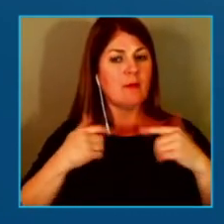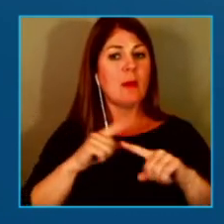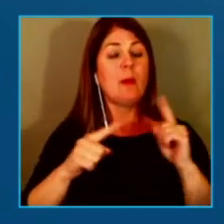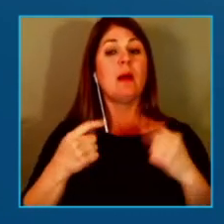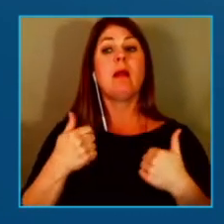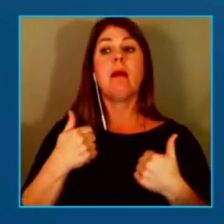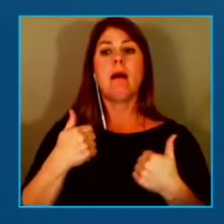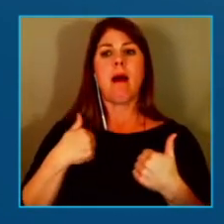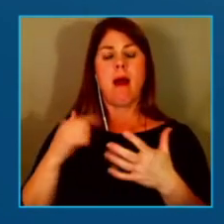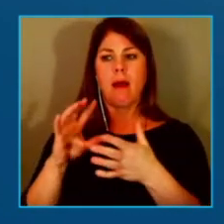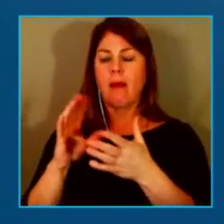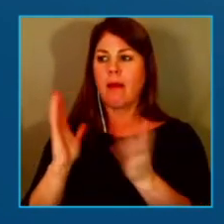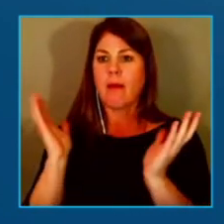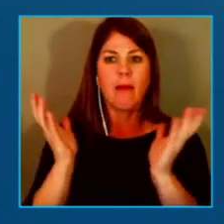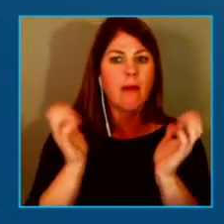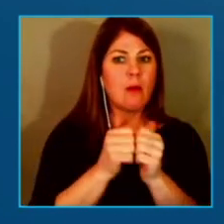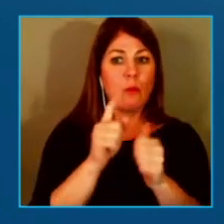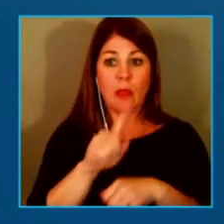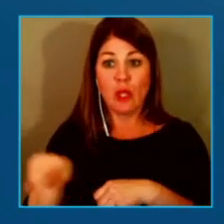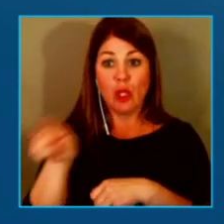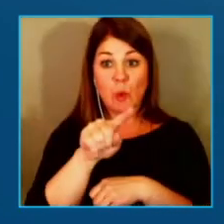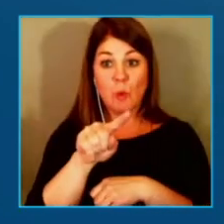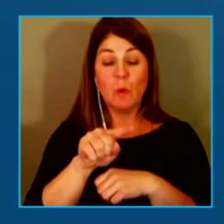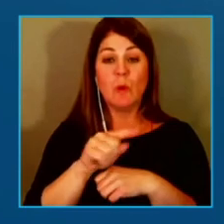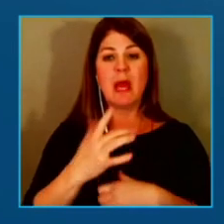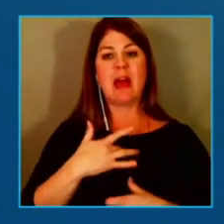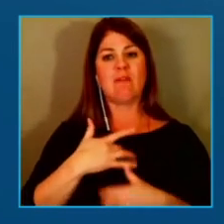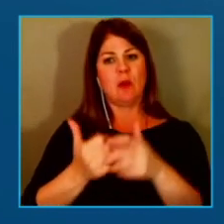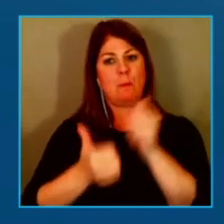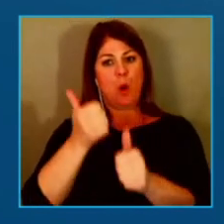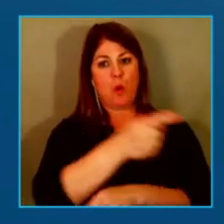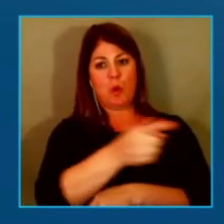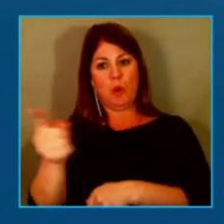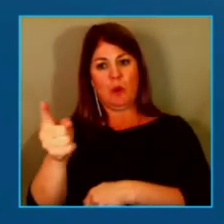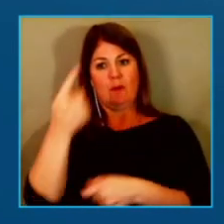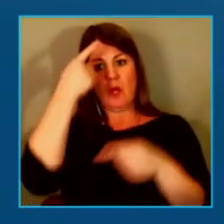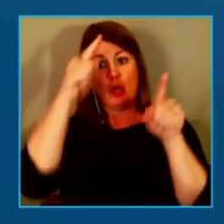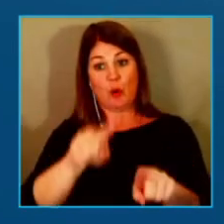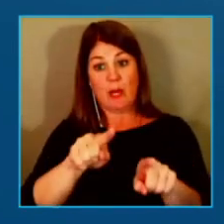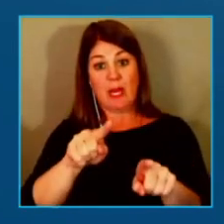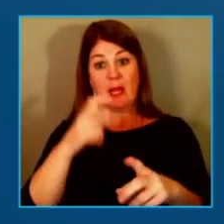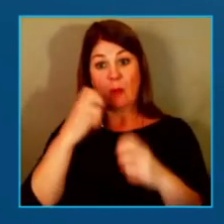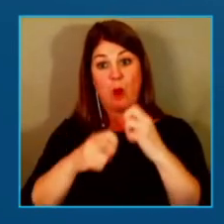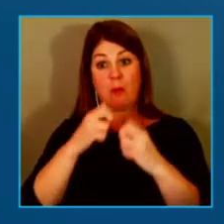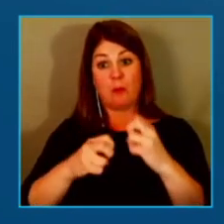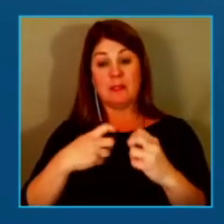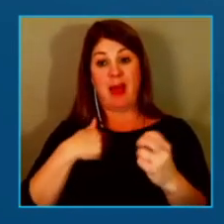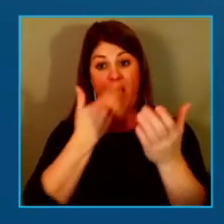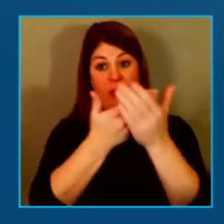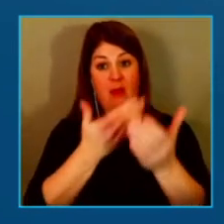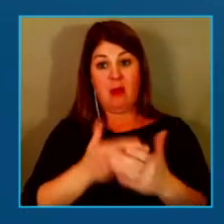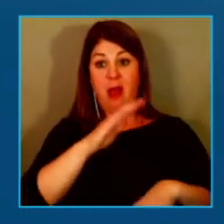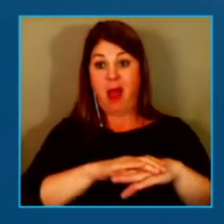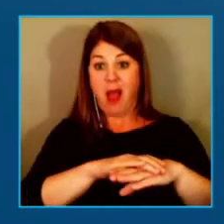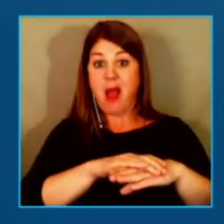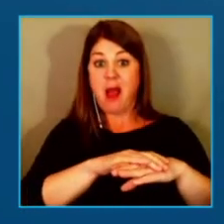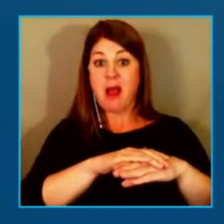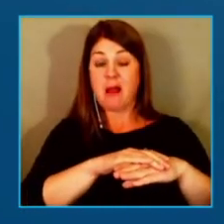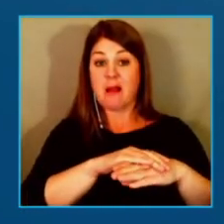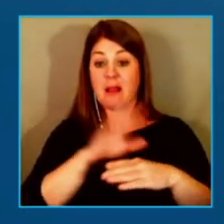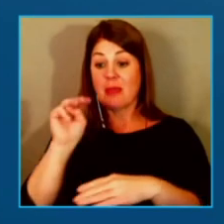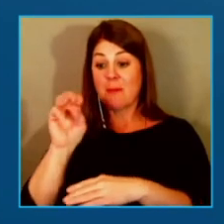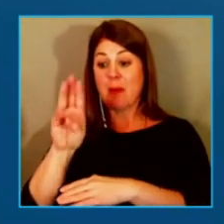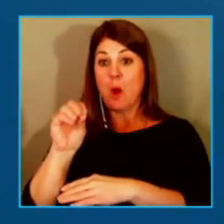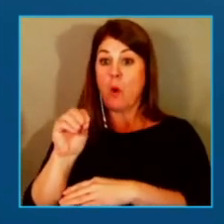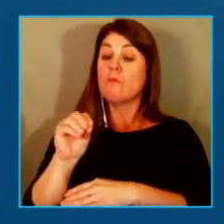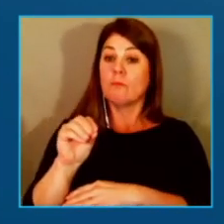I think that most of you agree that the issues that are detailed in the memo have merit and